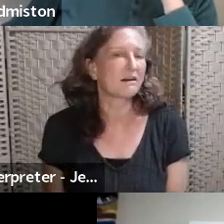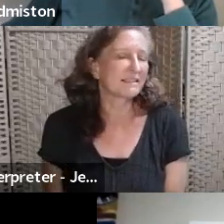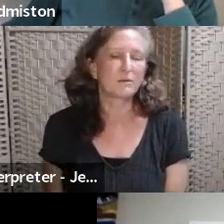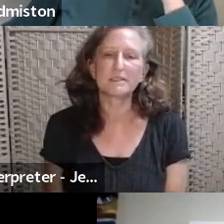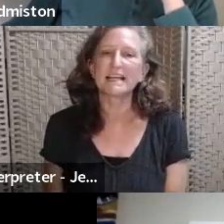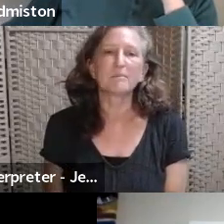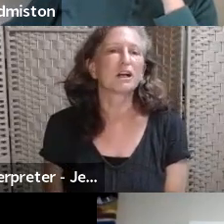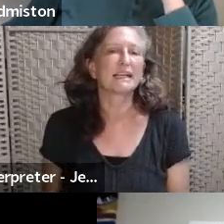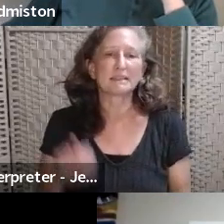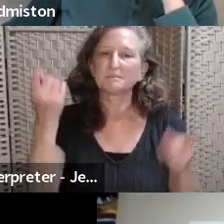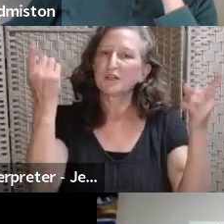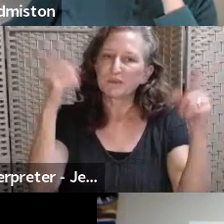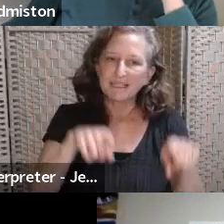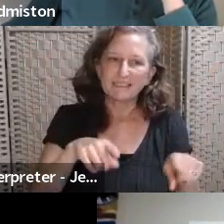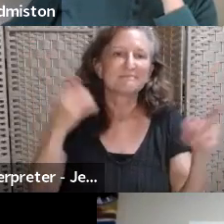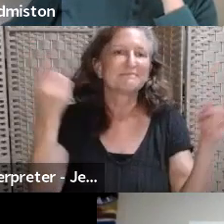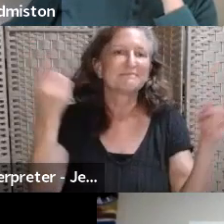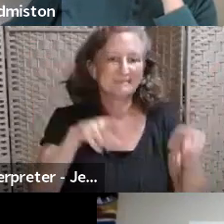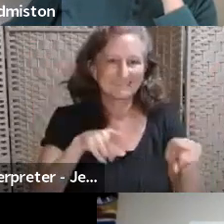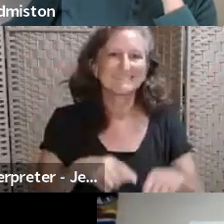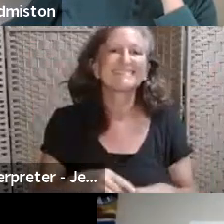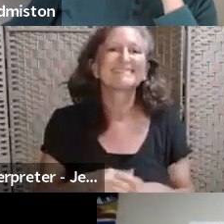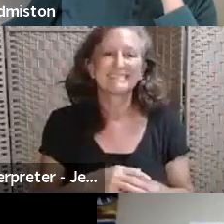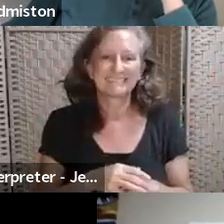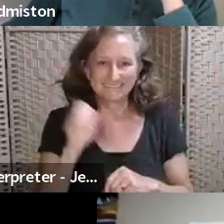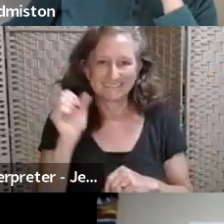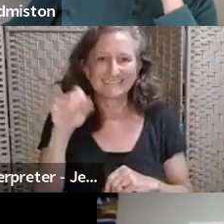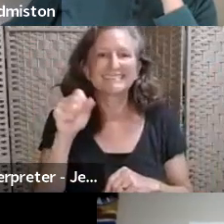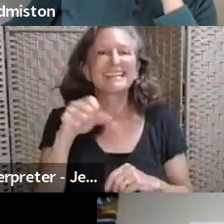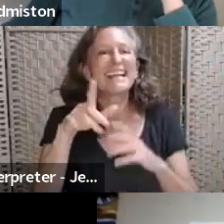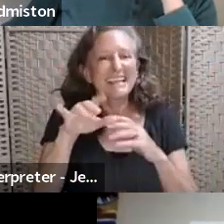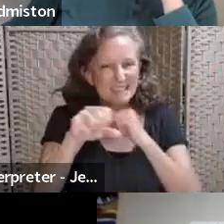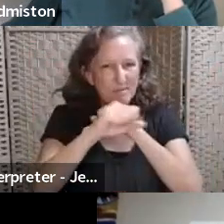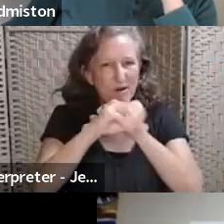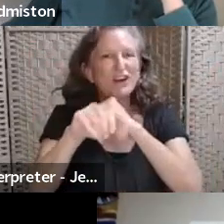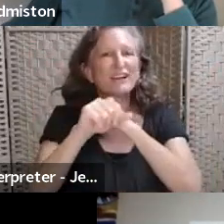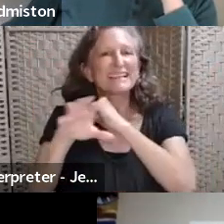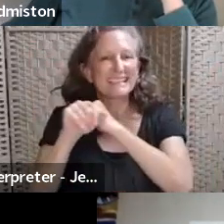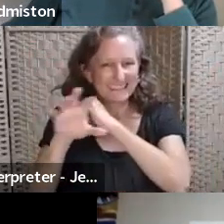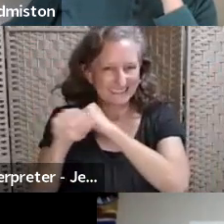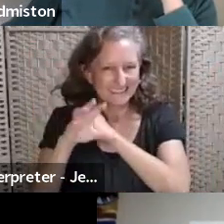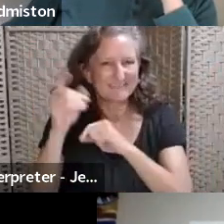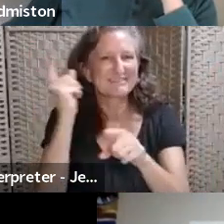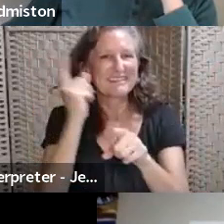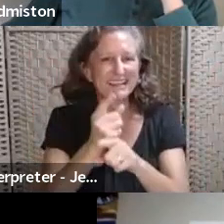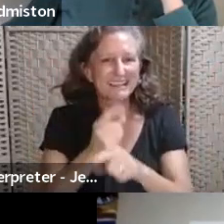better we are. It's almost like marketing. yeah, it is marketing too. I know like a lot of people say it's like a